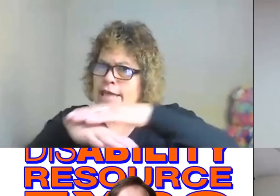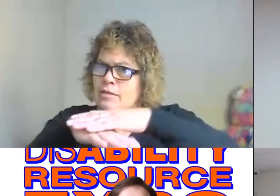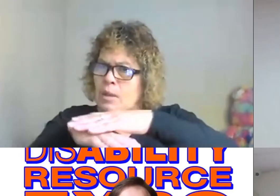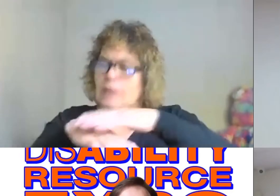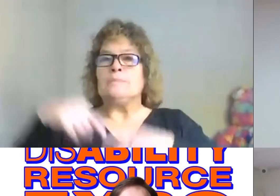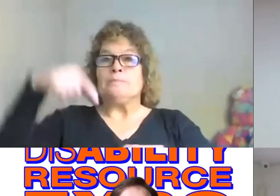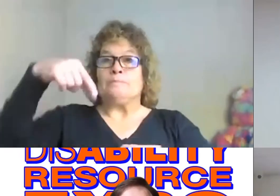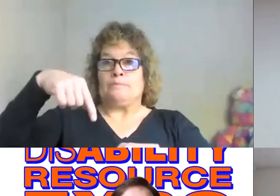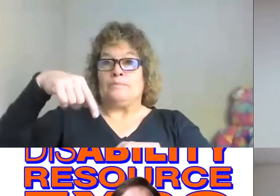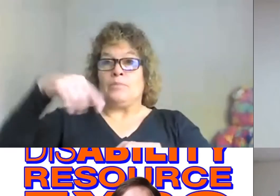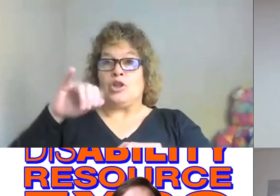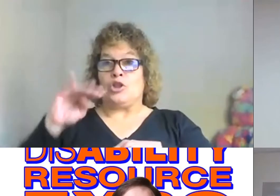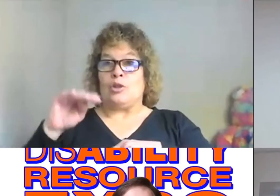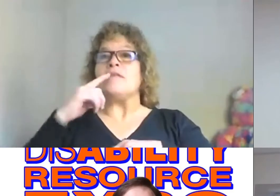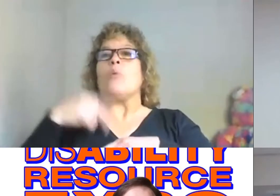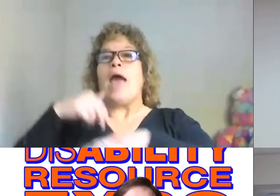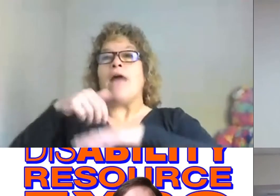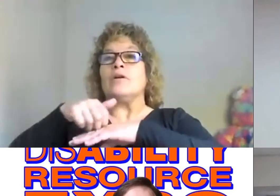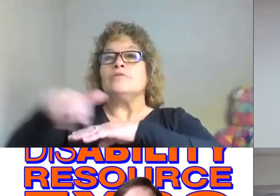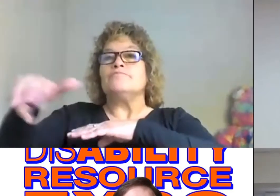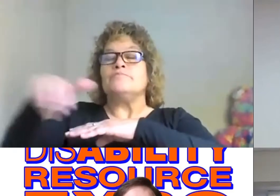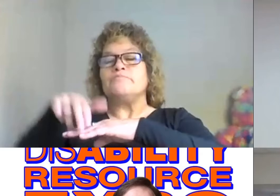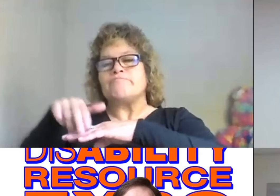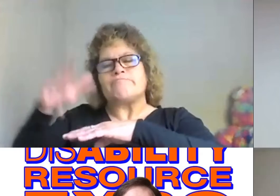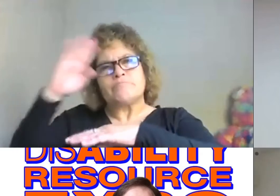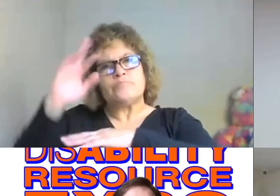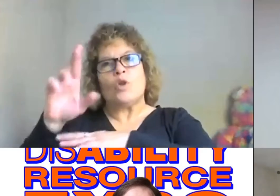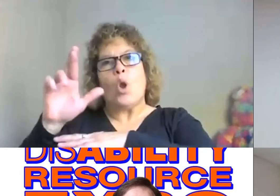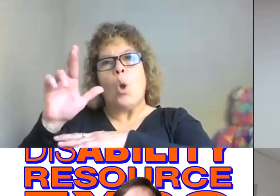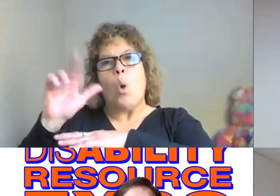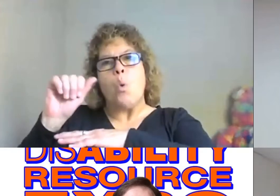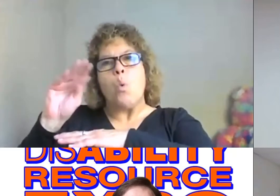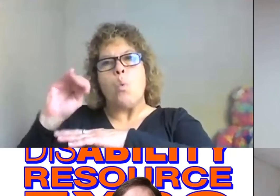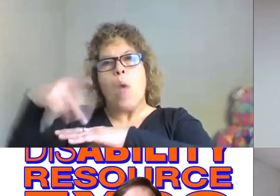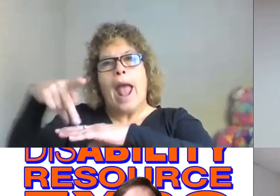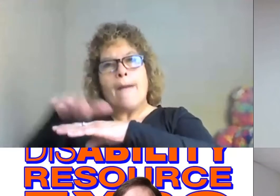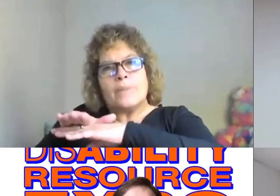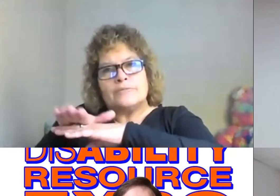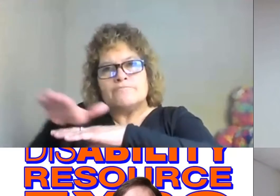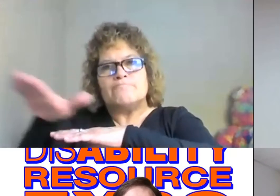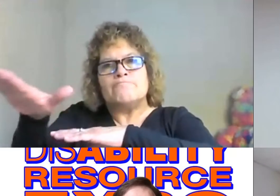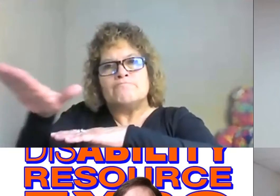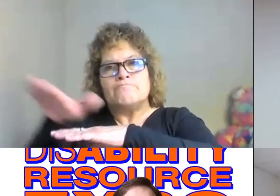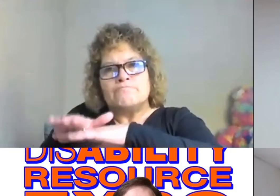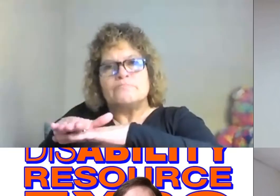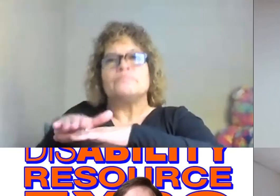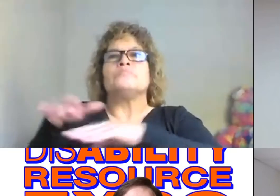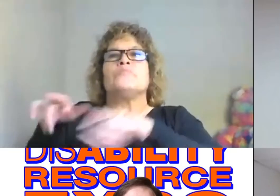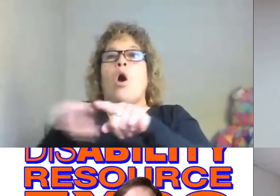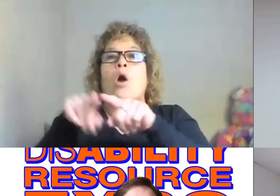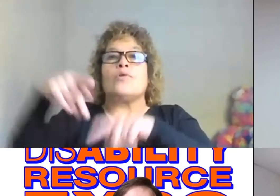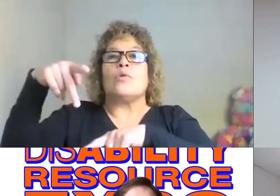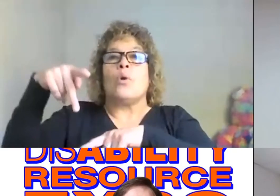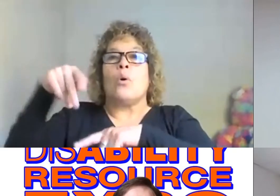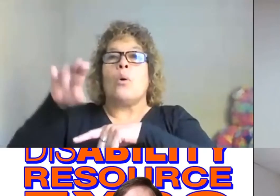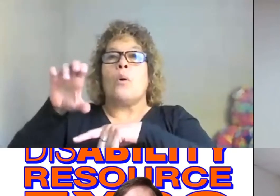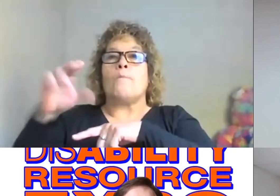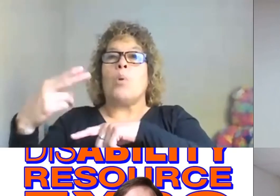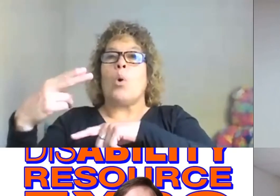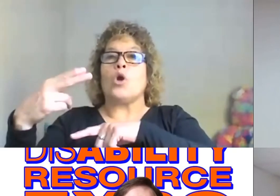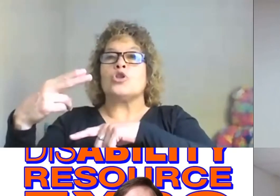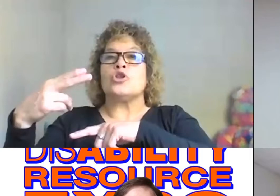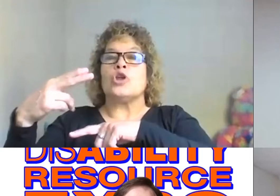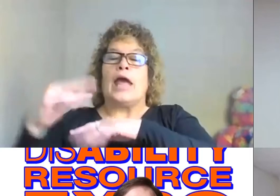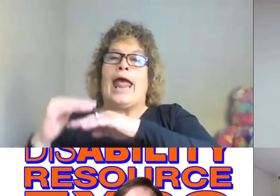do ramp systems for people to get in and out of their homes, and also porch lifts in and outside of their homes, as well